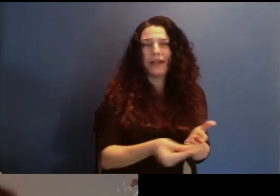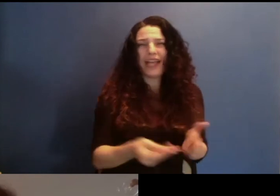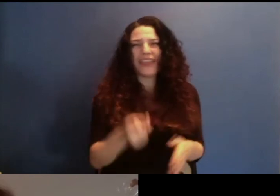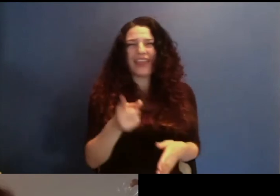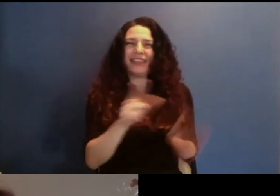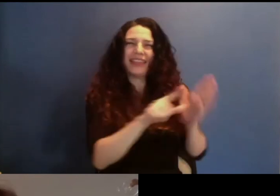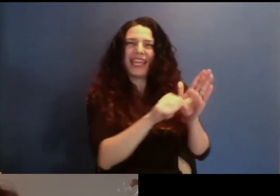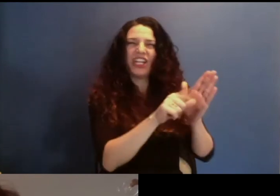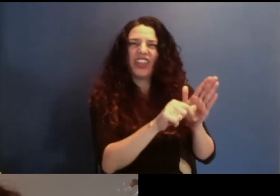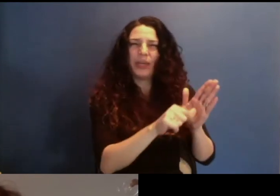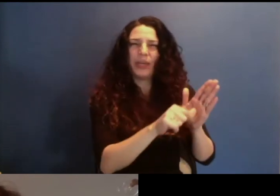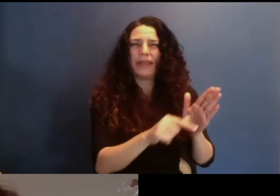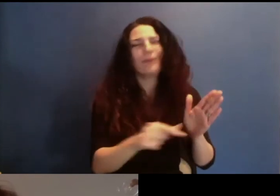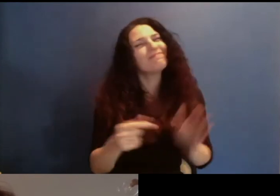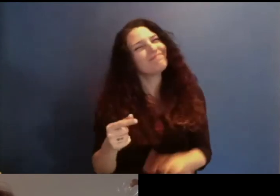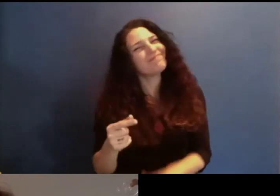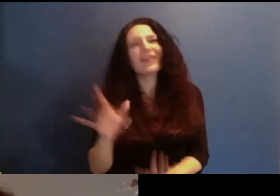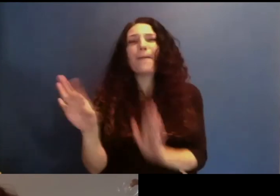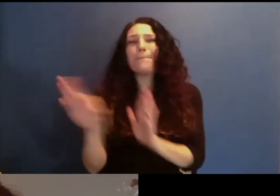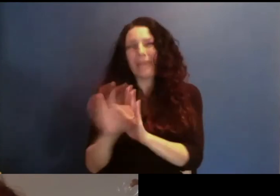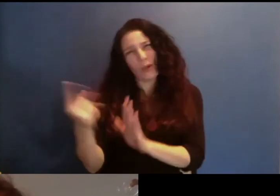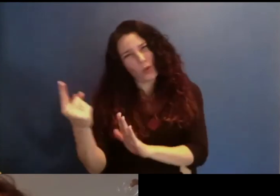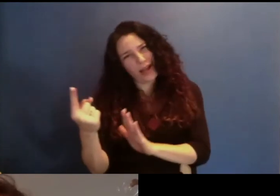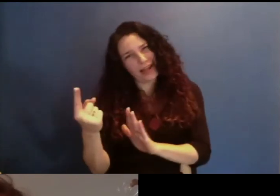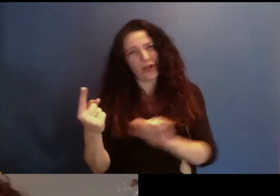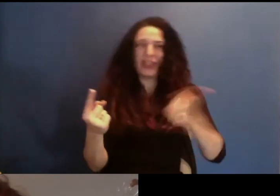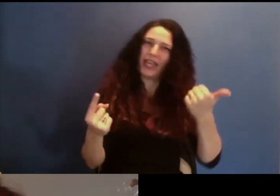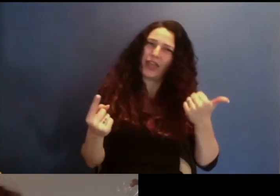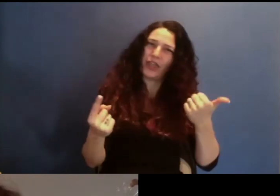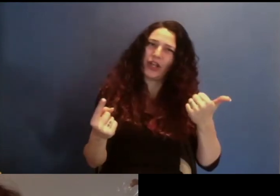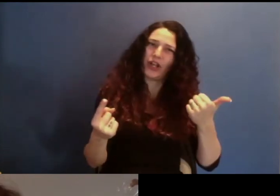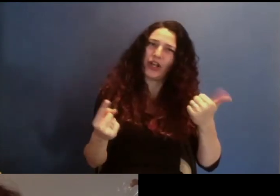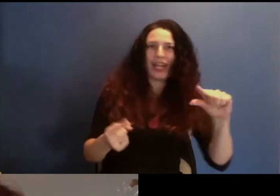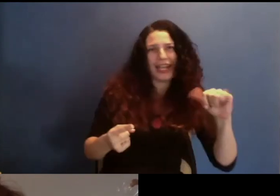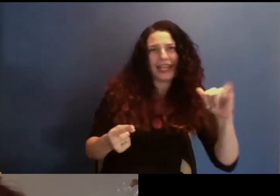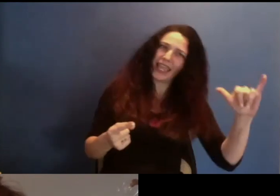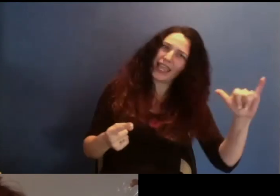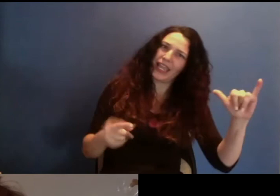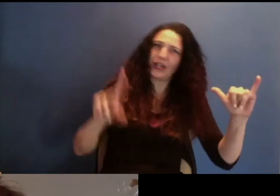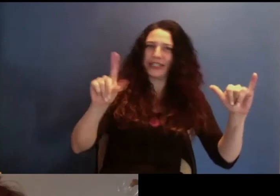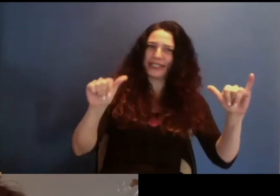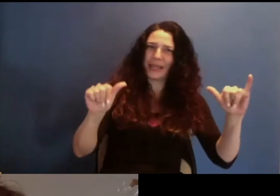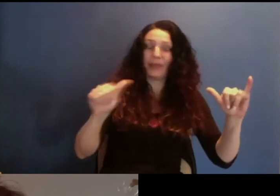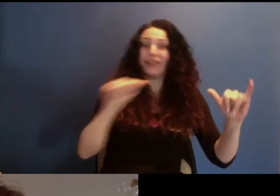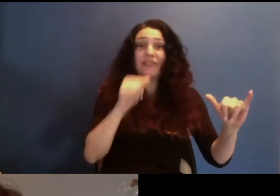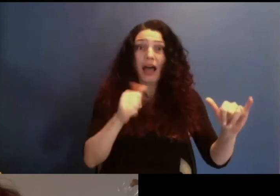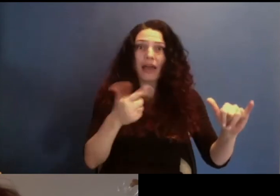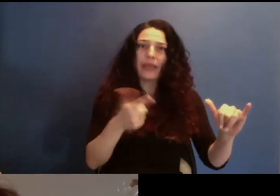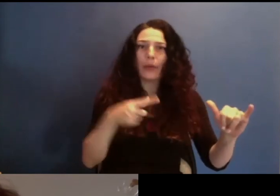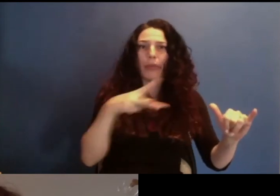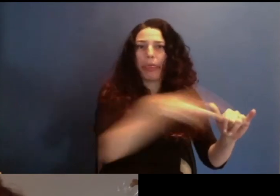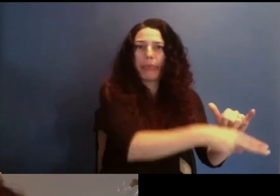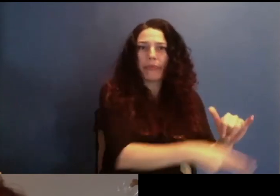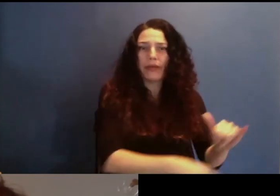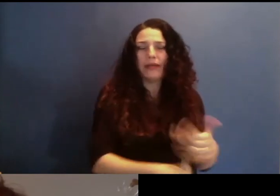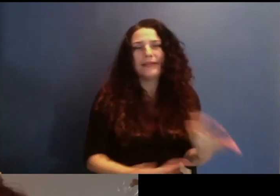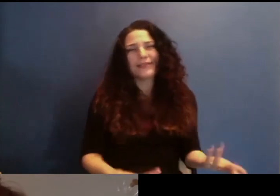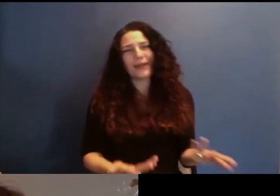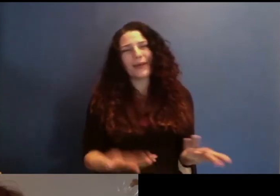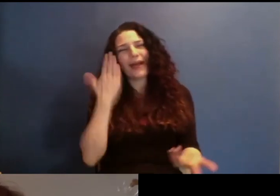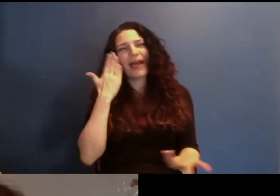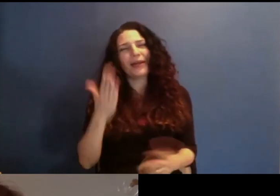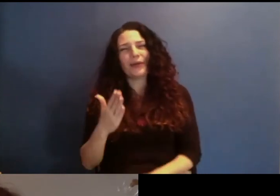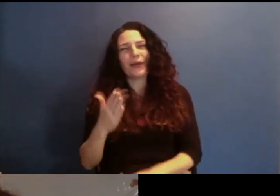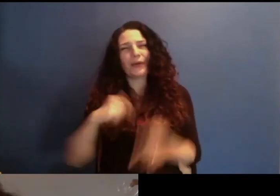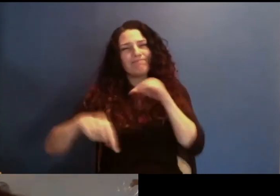they'll kill it. You know what I mean? Like I knew, so yeah, so basically, yeah, special on network TV would just be like literally like Ryan having